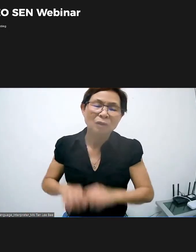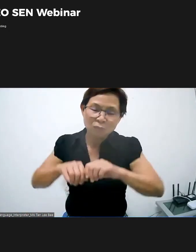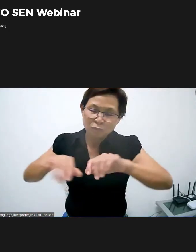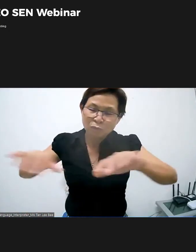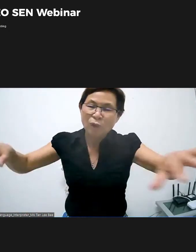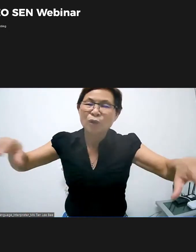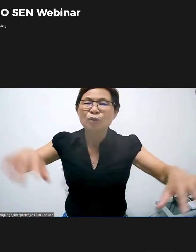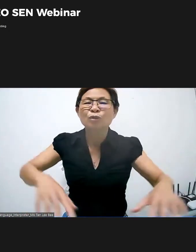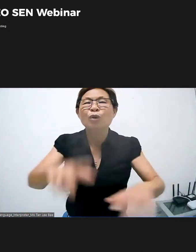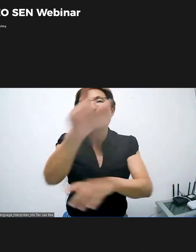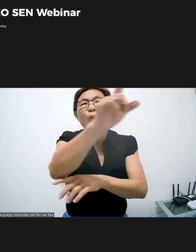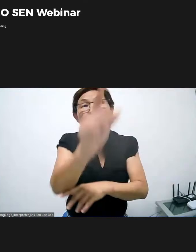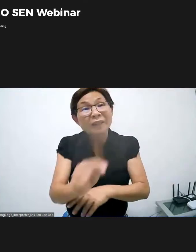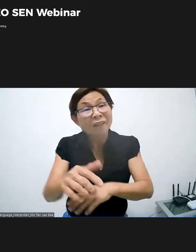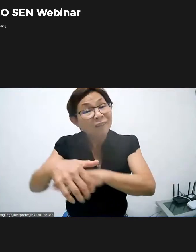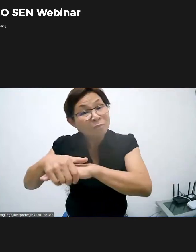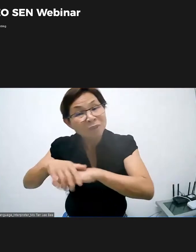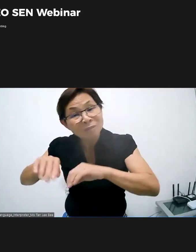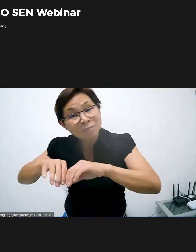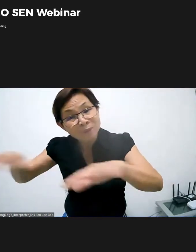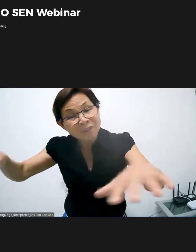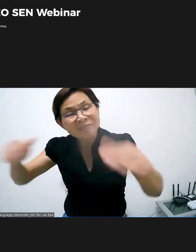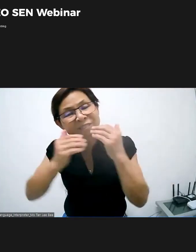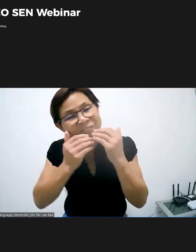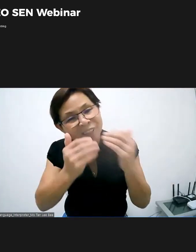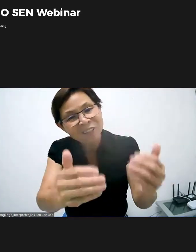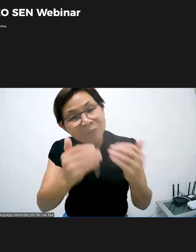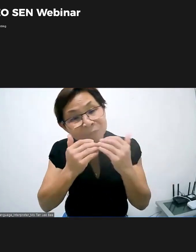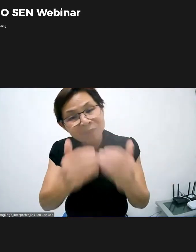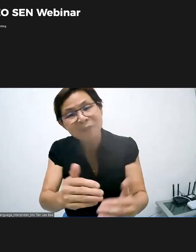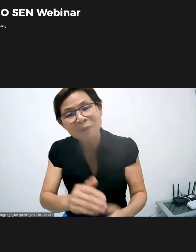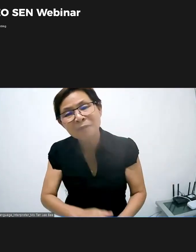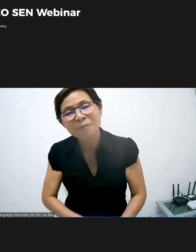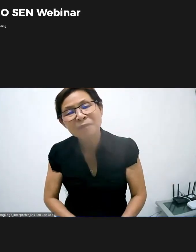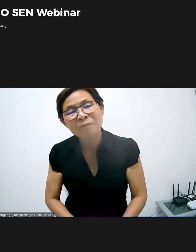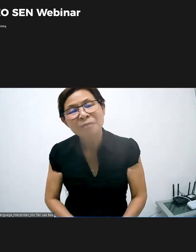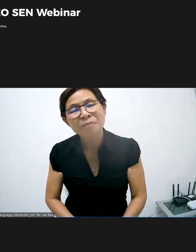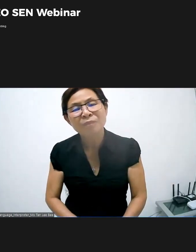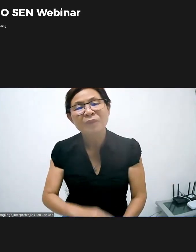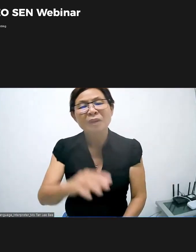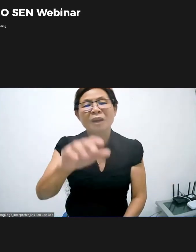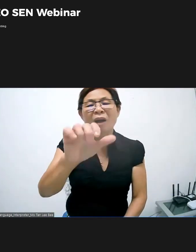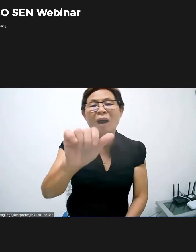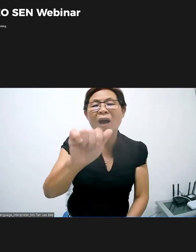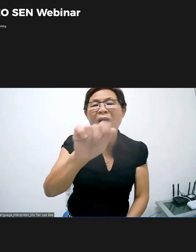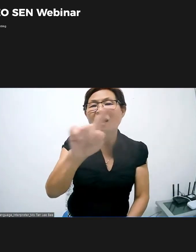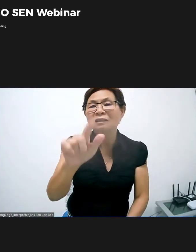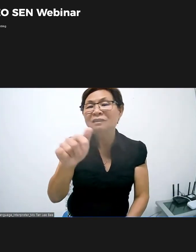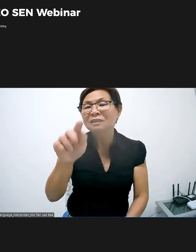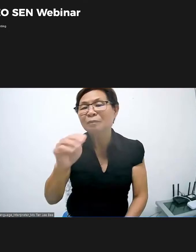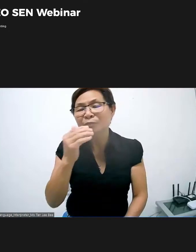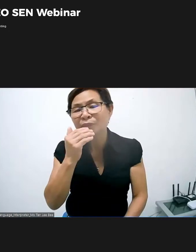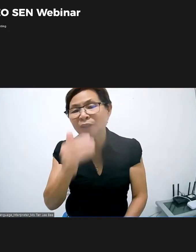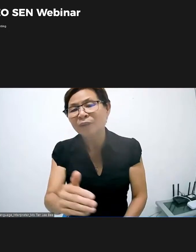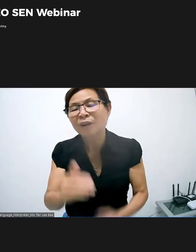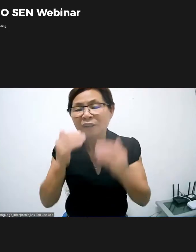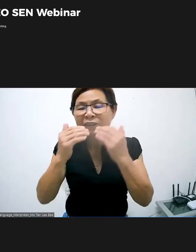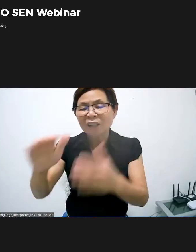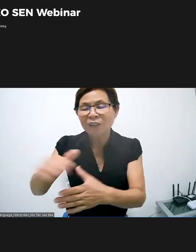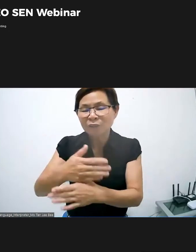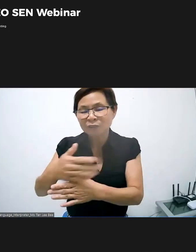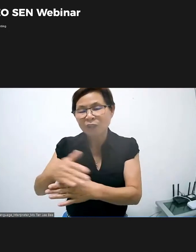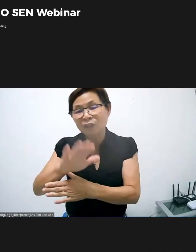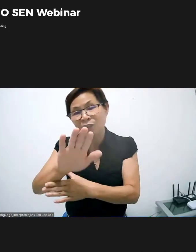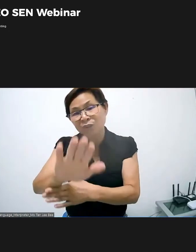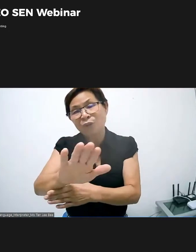Italy, Britain. Thank you. Yeah, yes, Cikgu Azam. Yeah, Yeah. thank you so much for sharing insights on